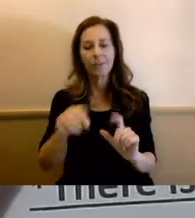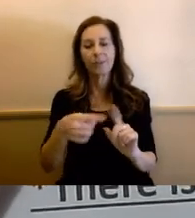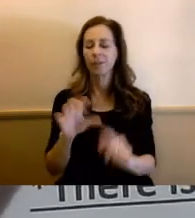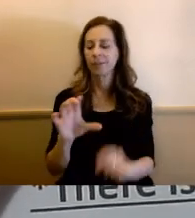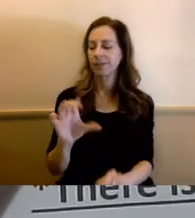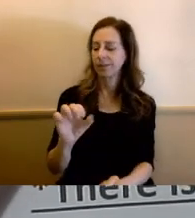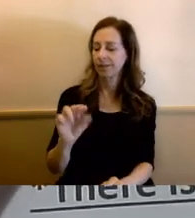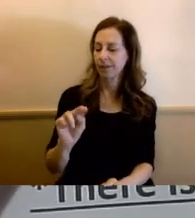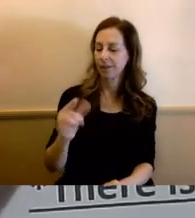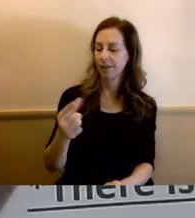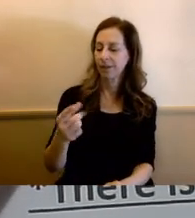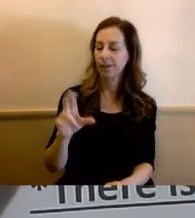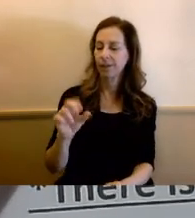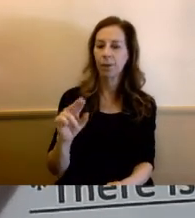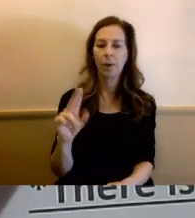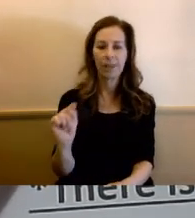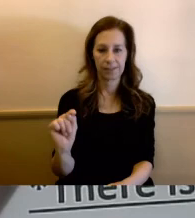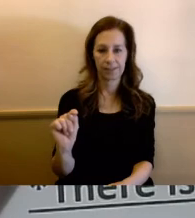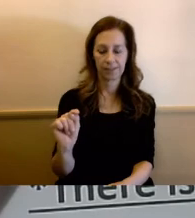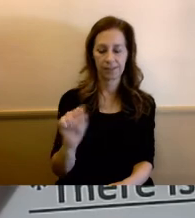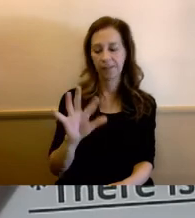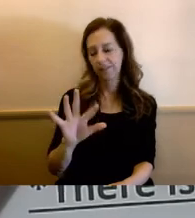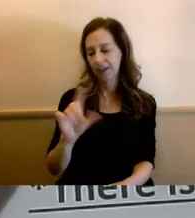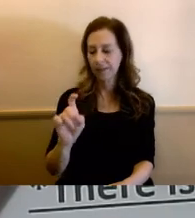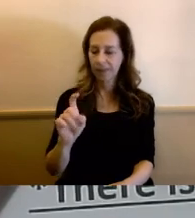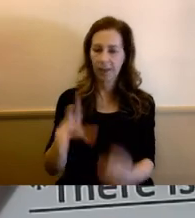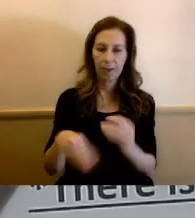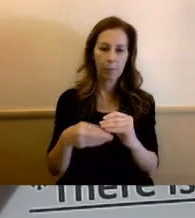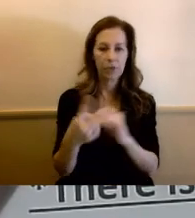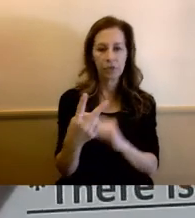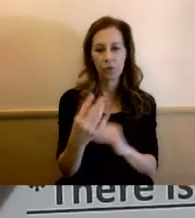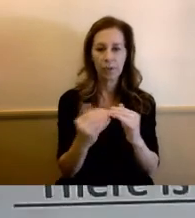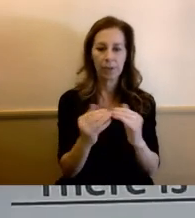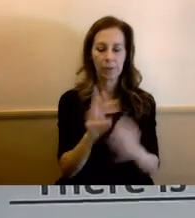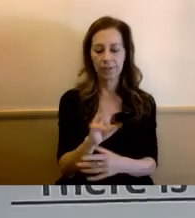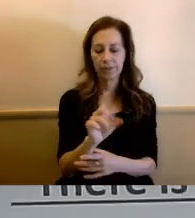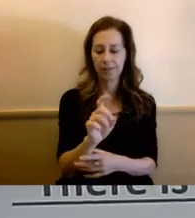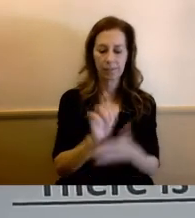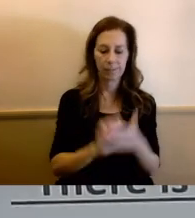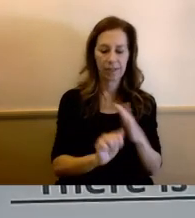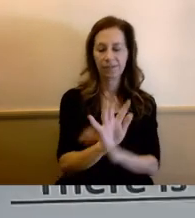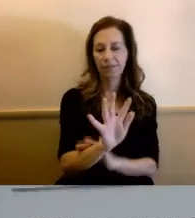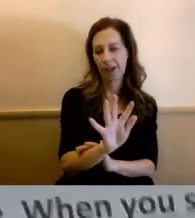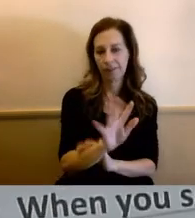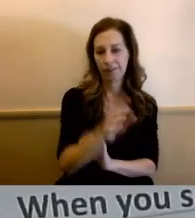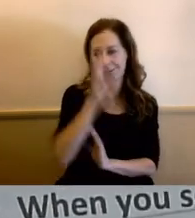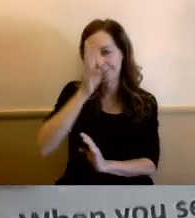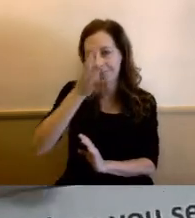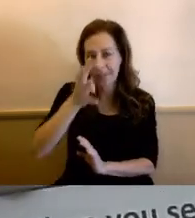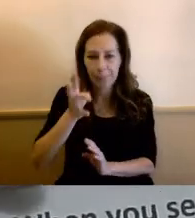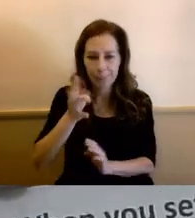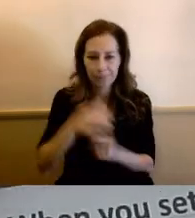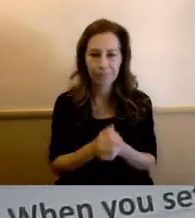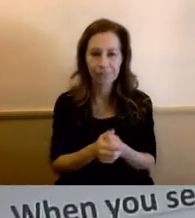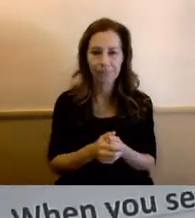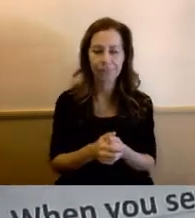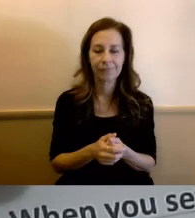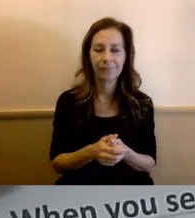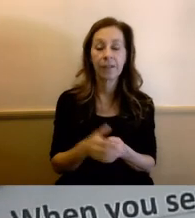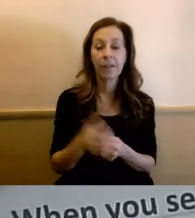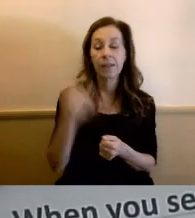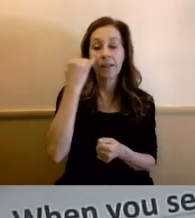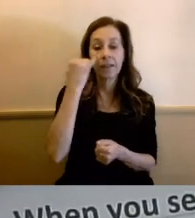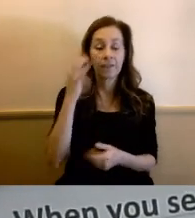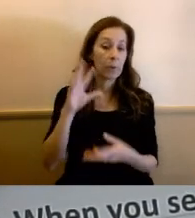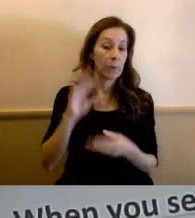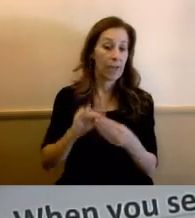like 5x plus 2 equals 6x minus 5. I just made that up. When you add equations together